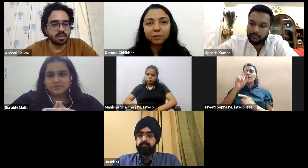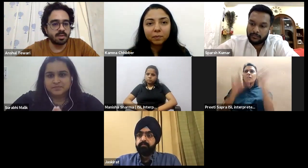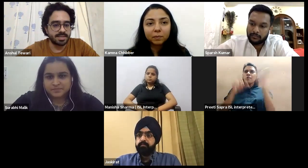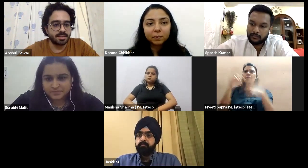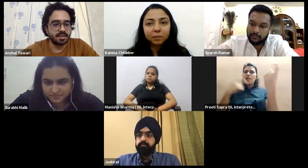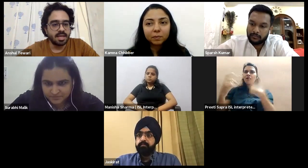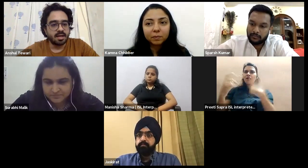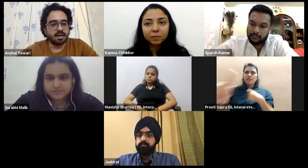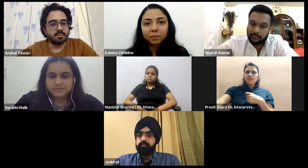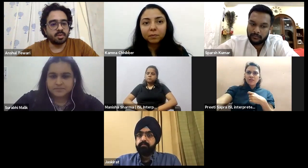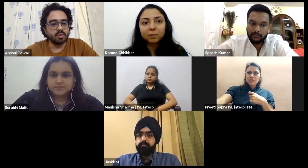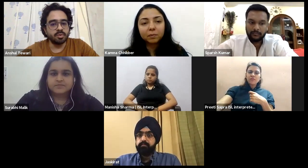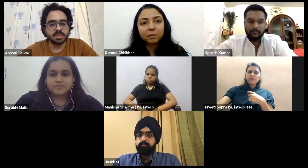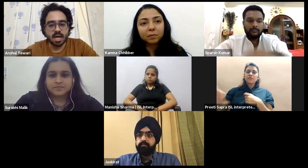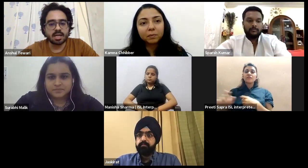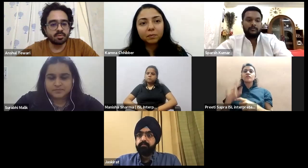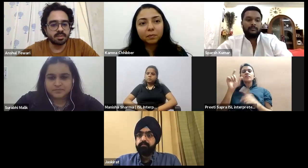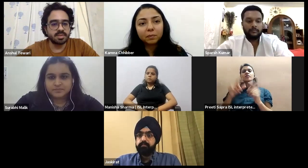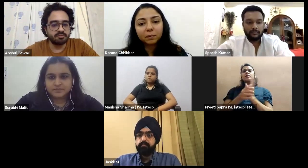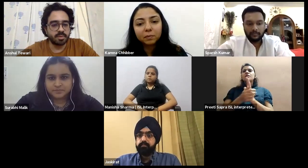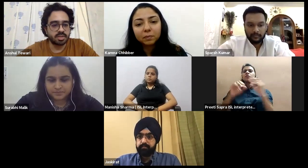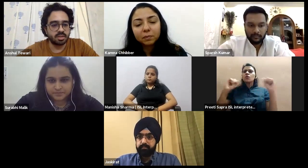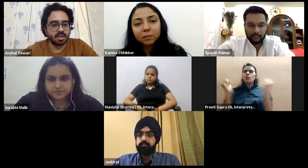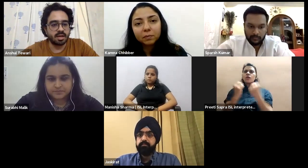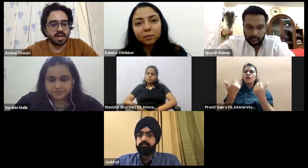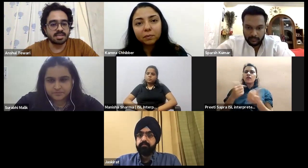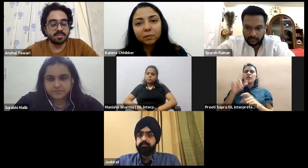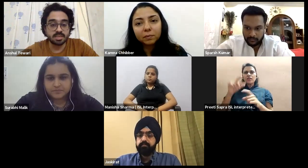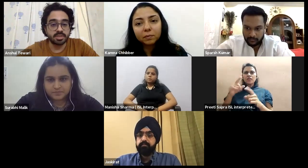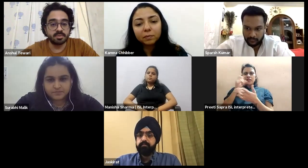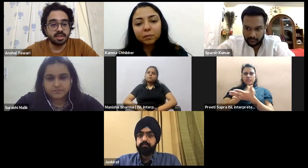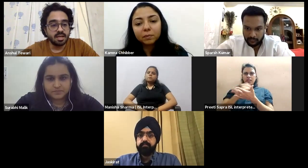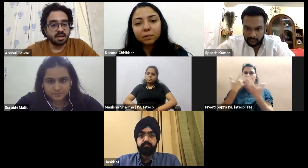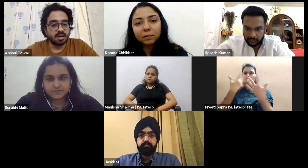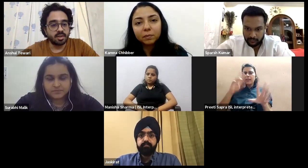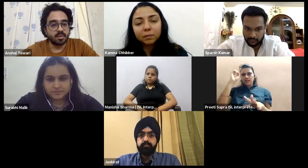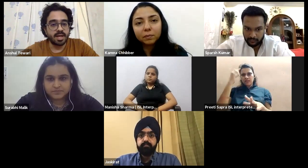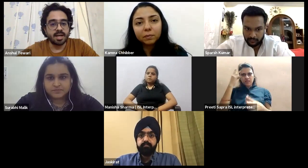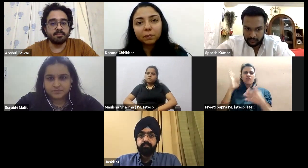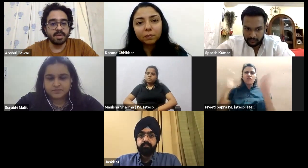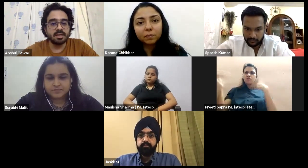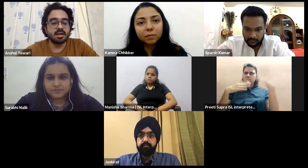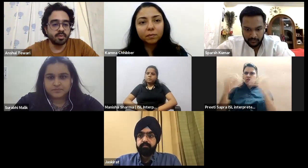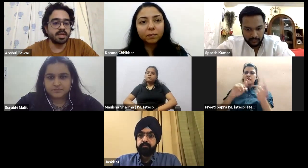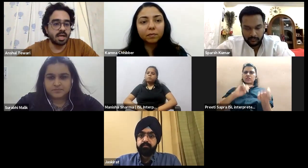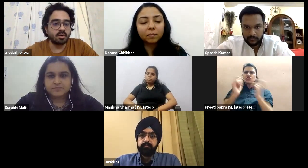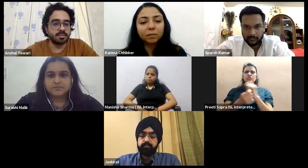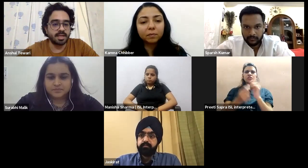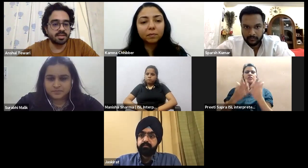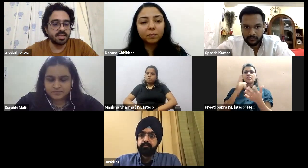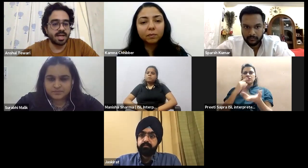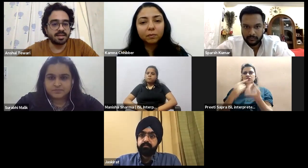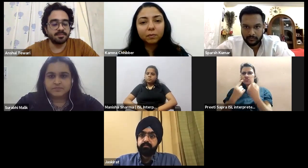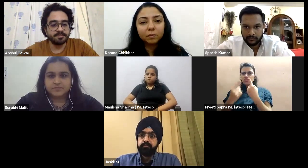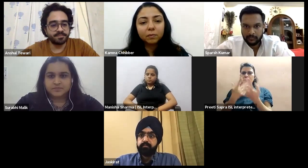their individual capacity to start countering misinformation as much as possible, and build a community around them